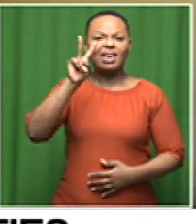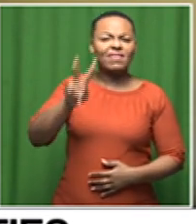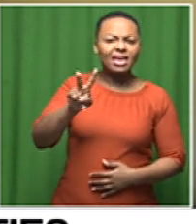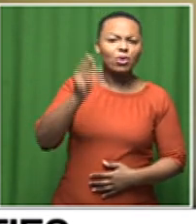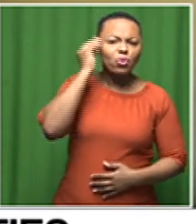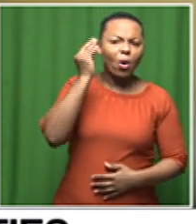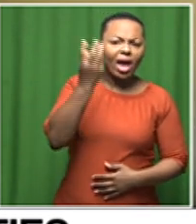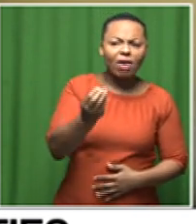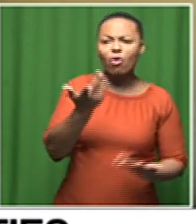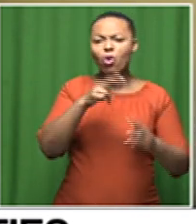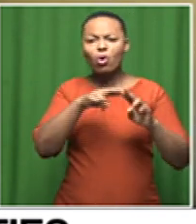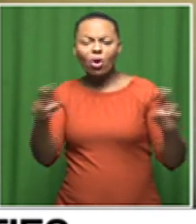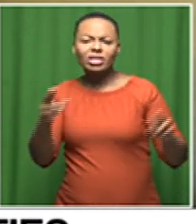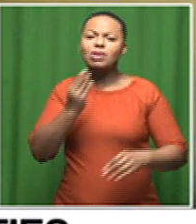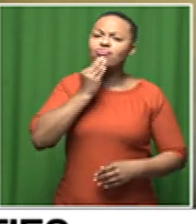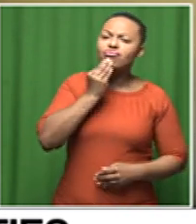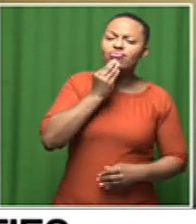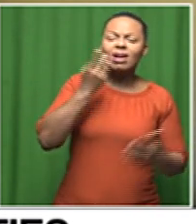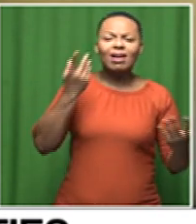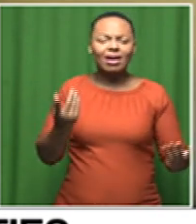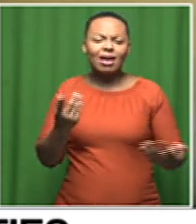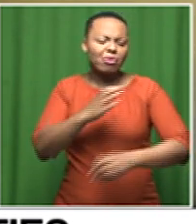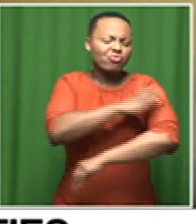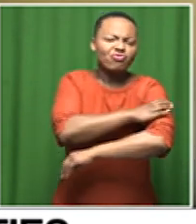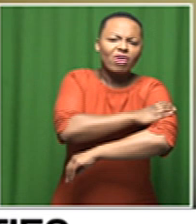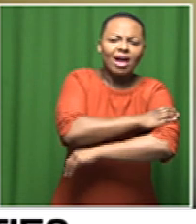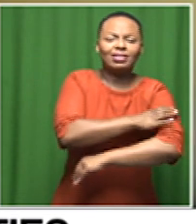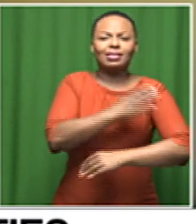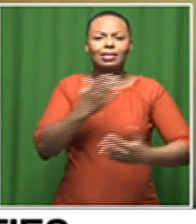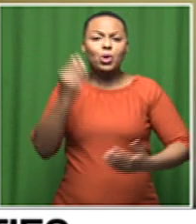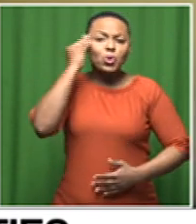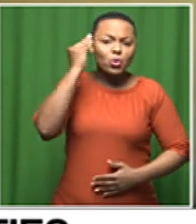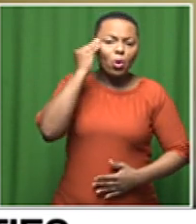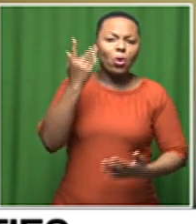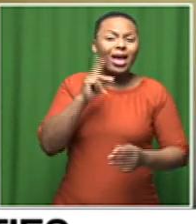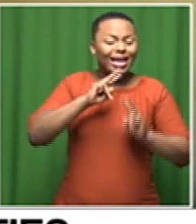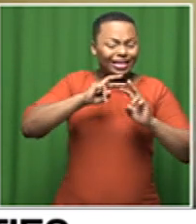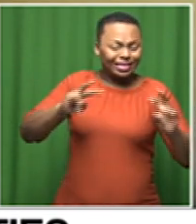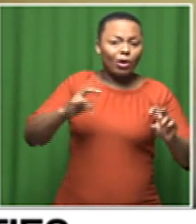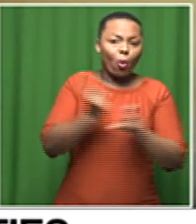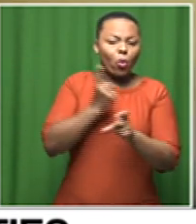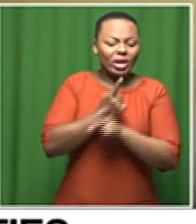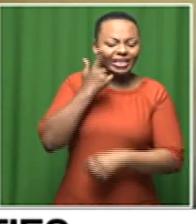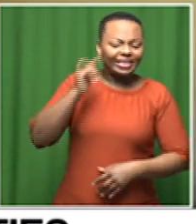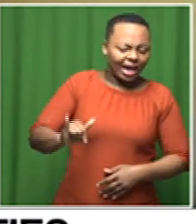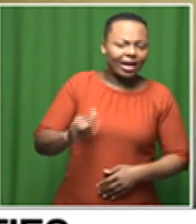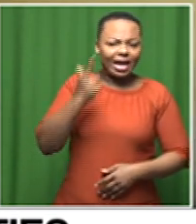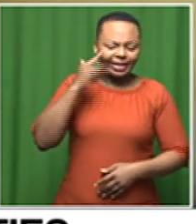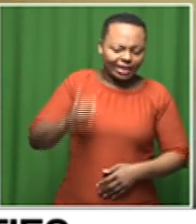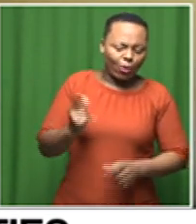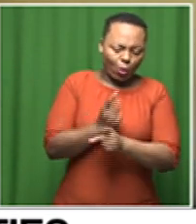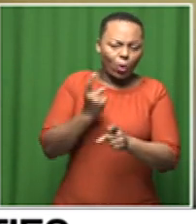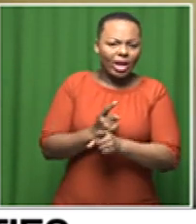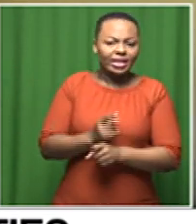glucose levels, your sugar, your cholesterol, your blood pressure? These are important numbers that every patient should know at any point in their